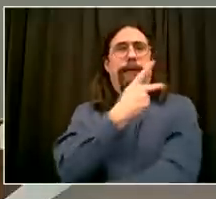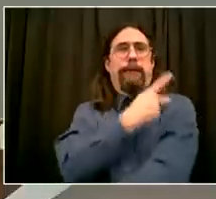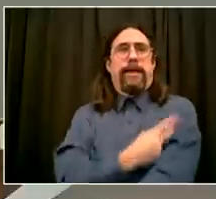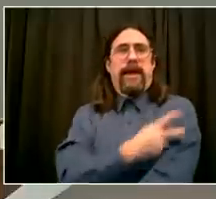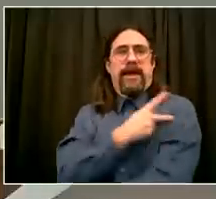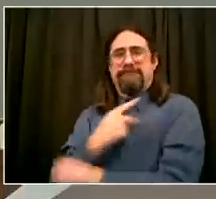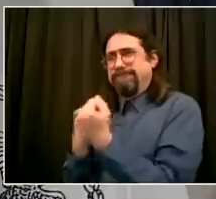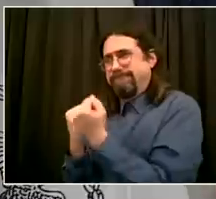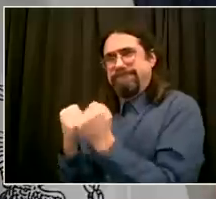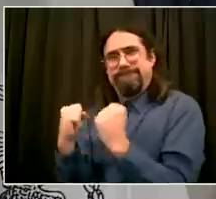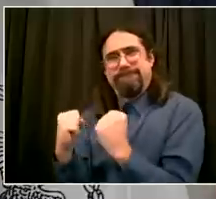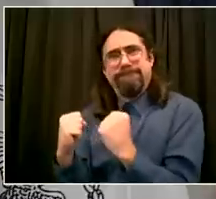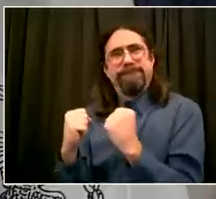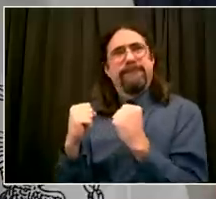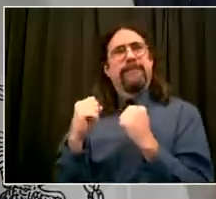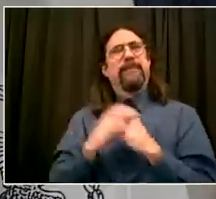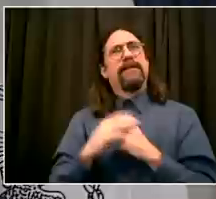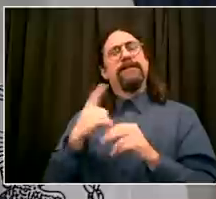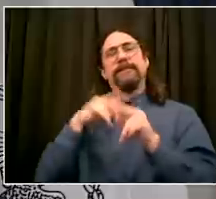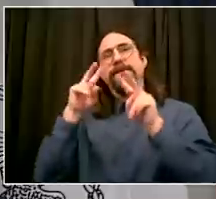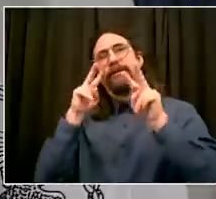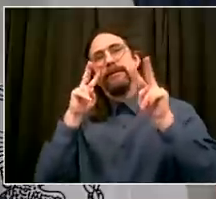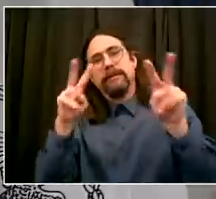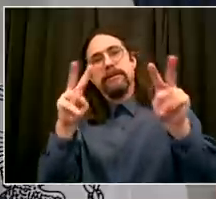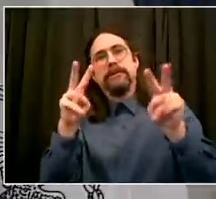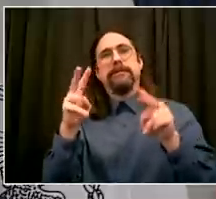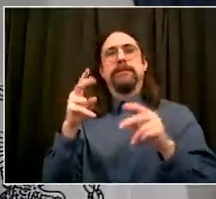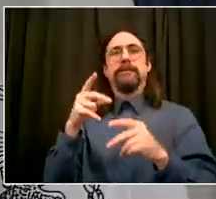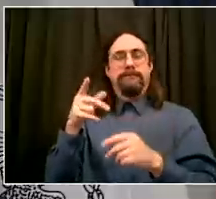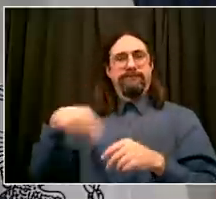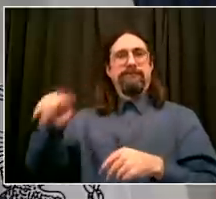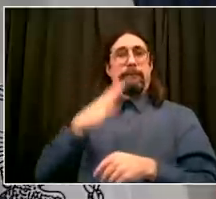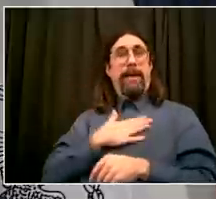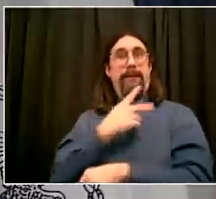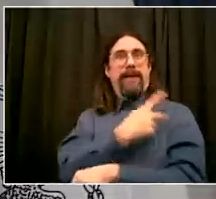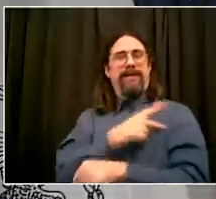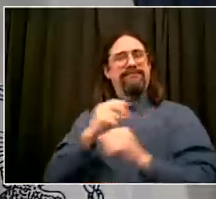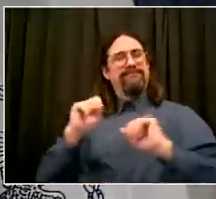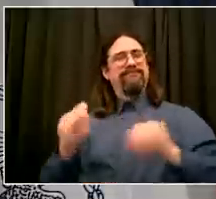Amen. Go ahead, Henry. Okay, thank you.